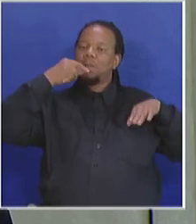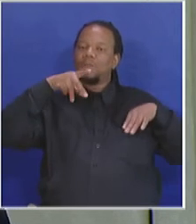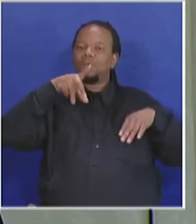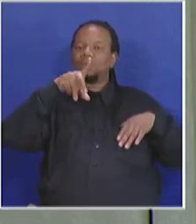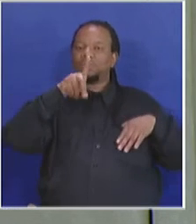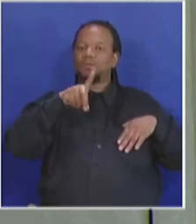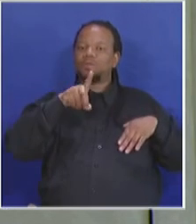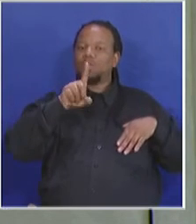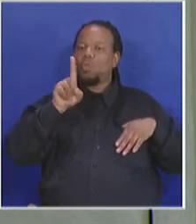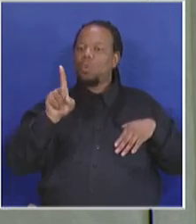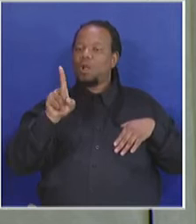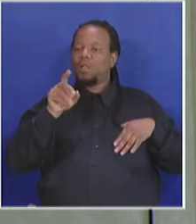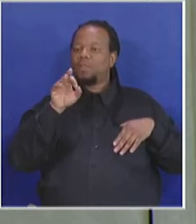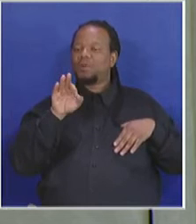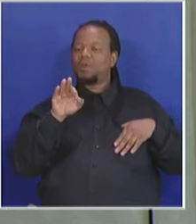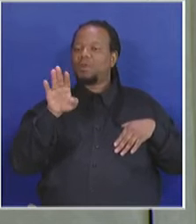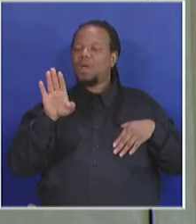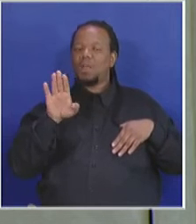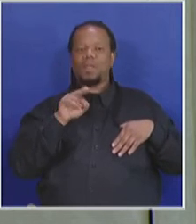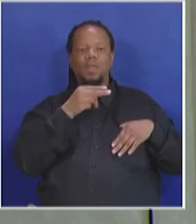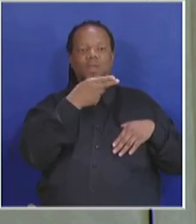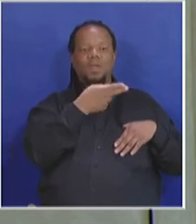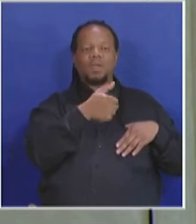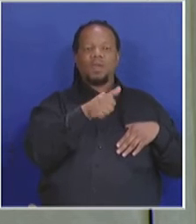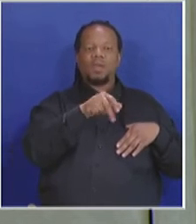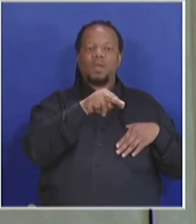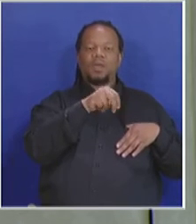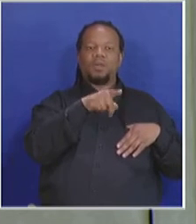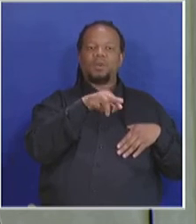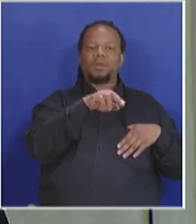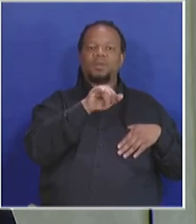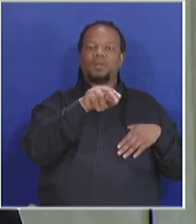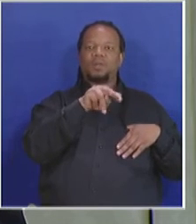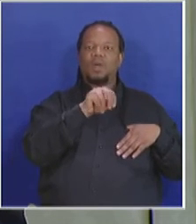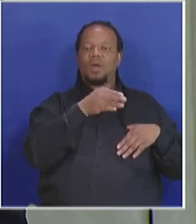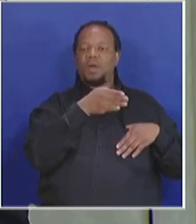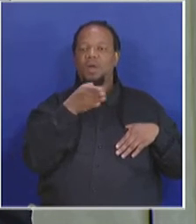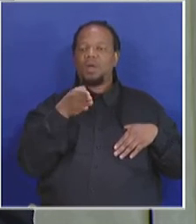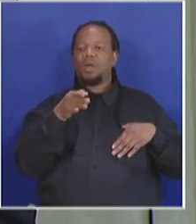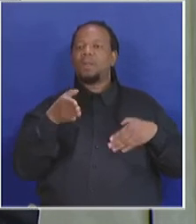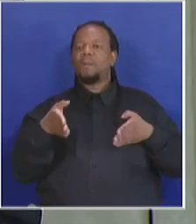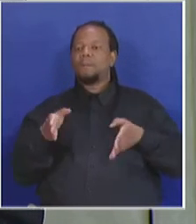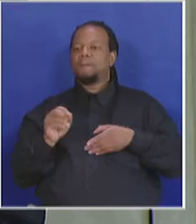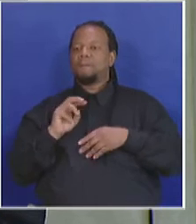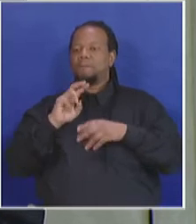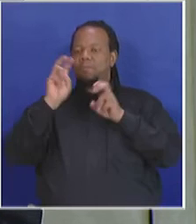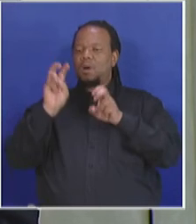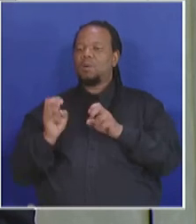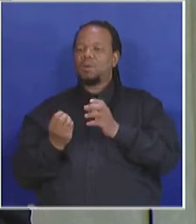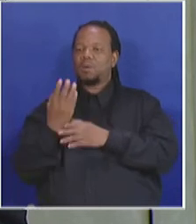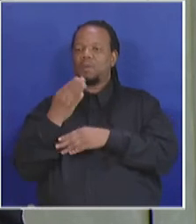D139. That is between Hendrina and the power station, Arnold. That road requires